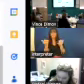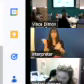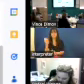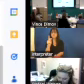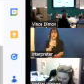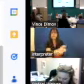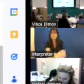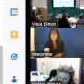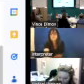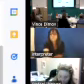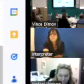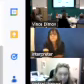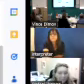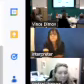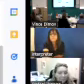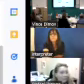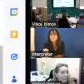Internet problem.